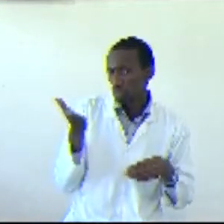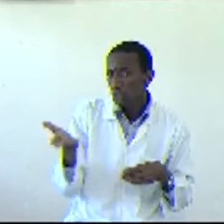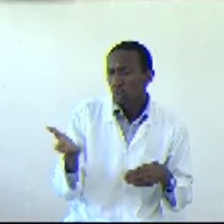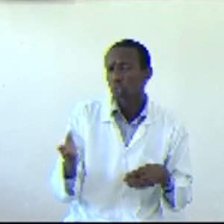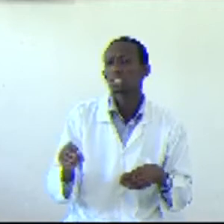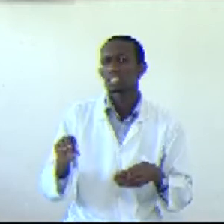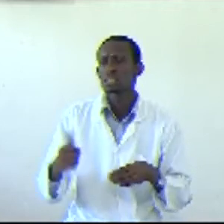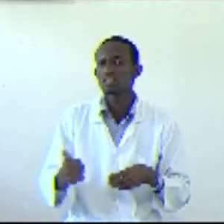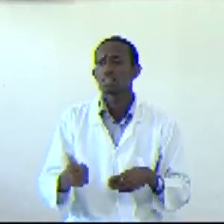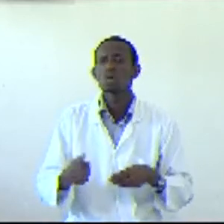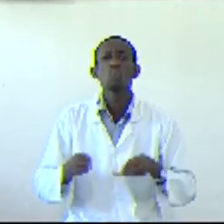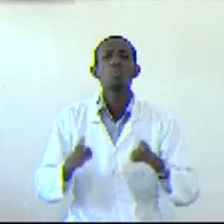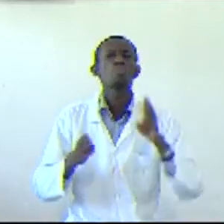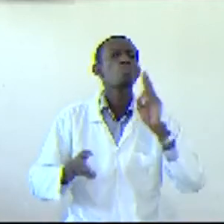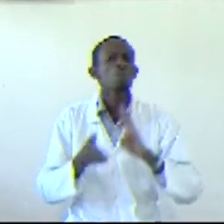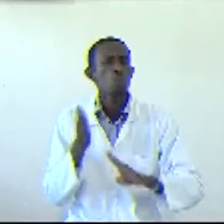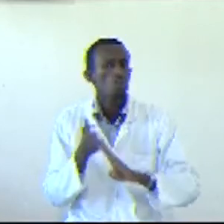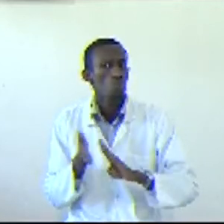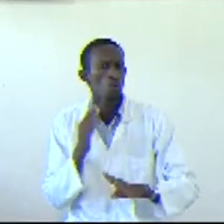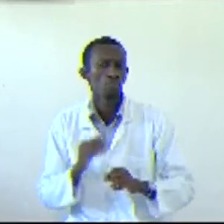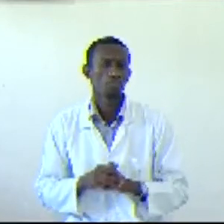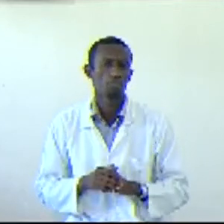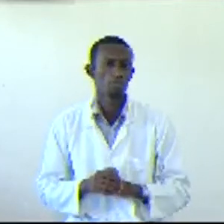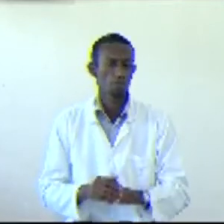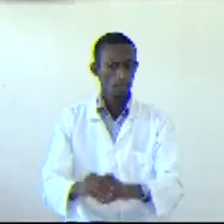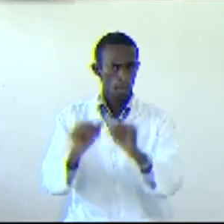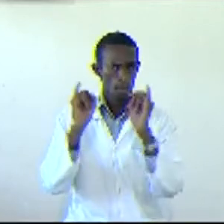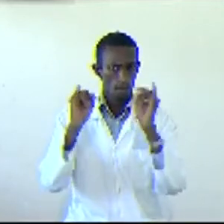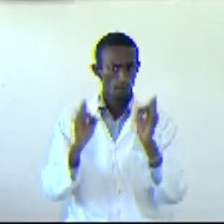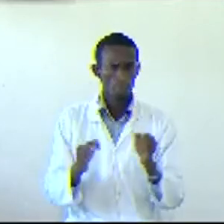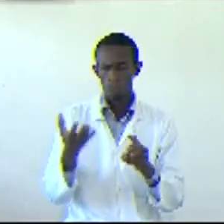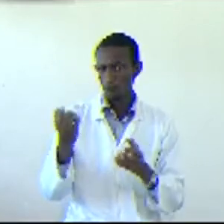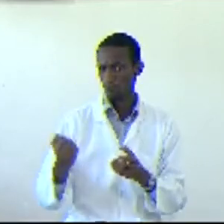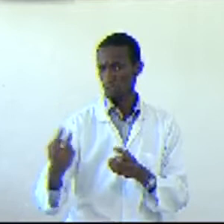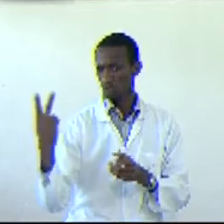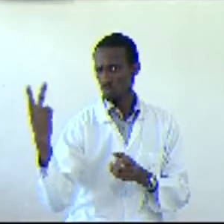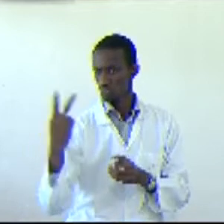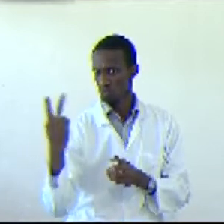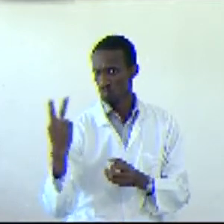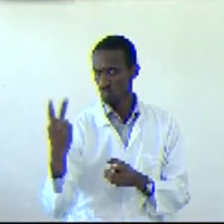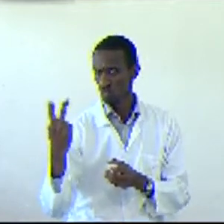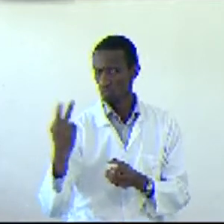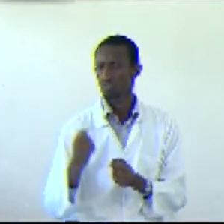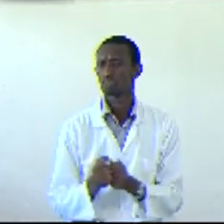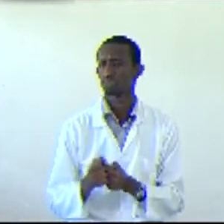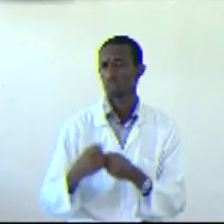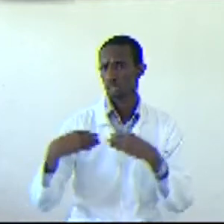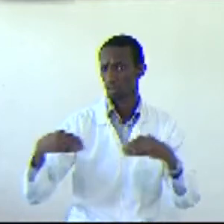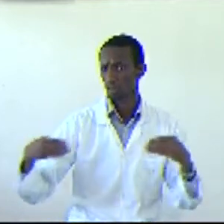that if you have the two objects having the same mass, the one that has a